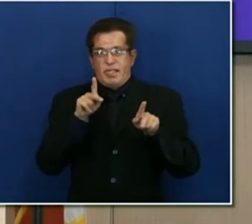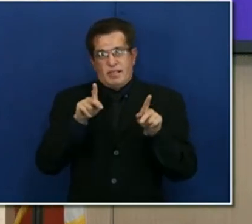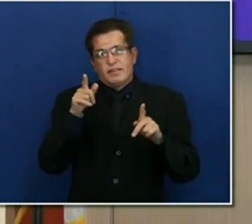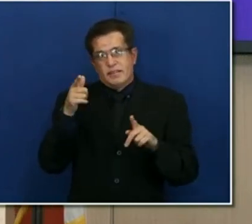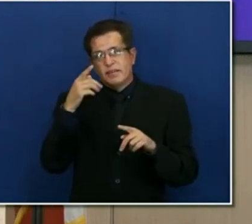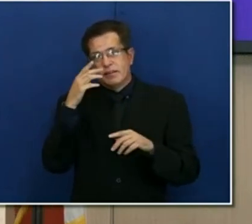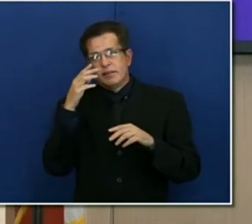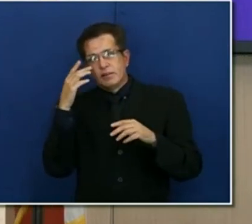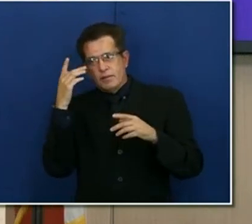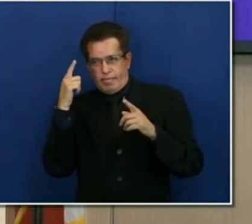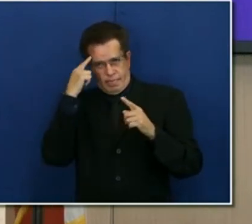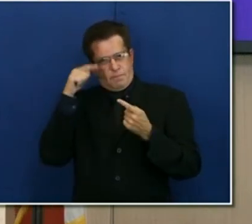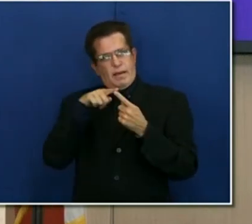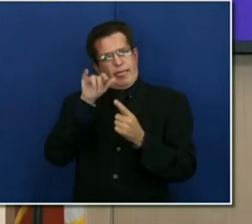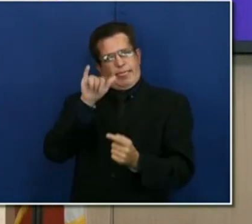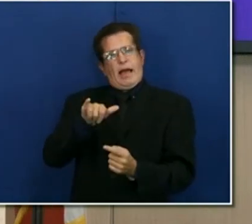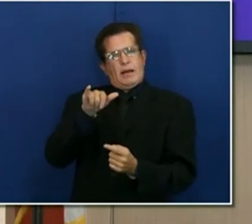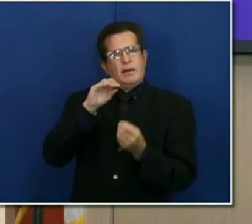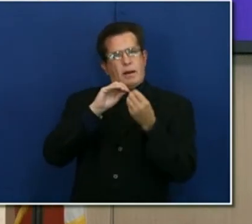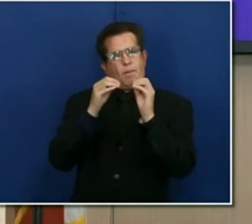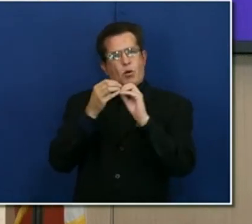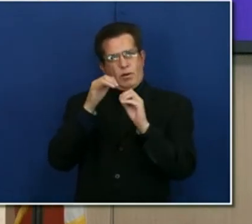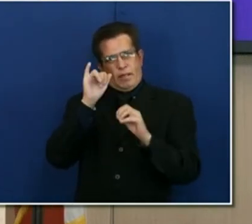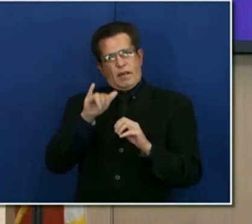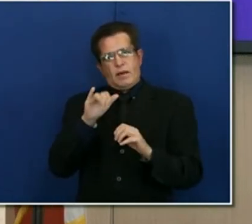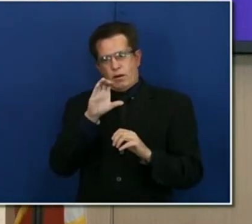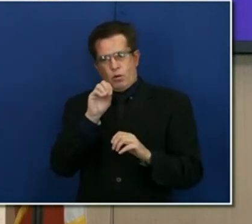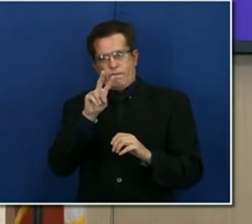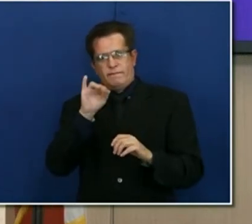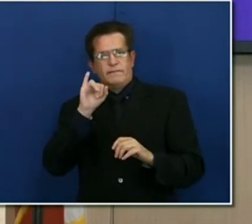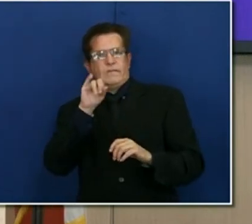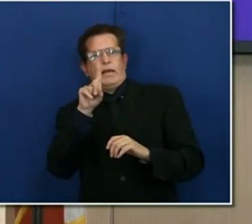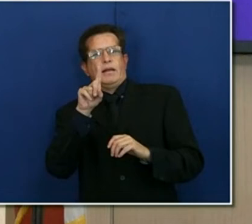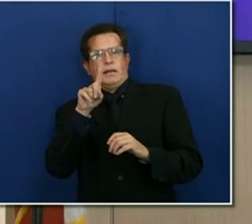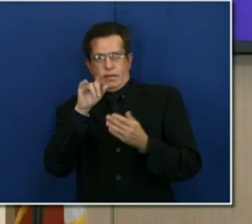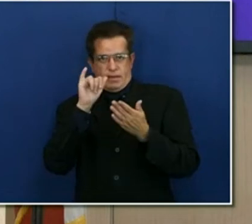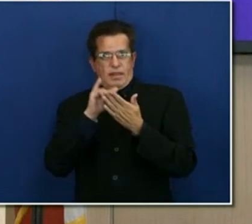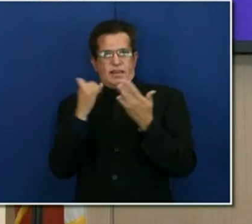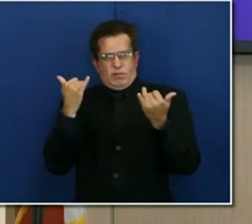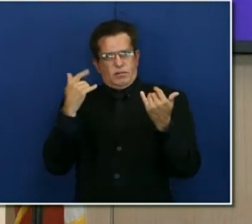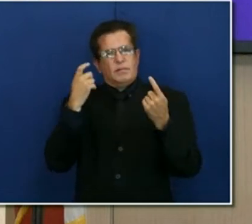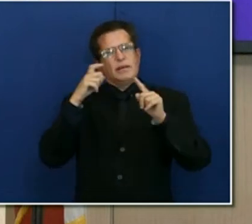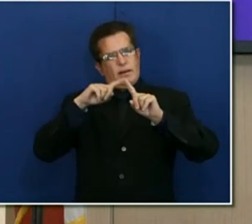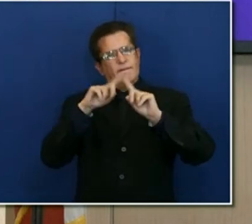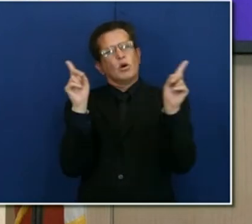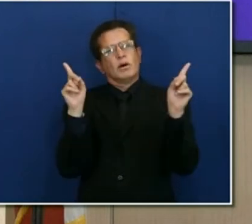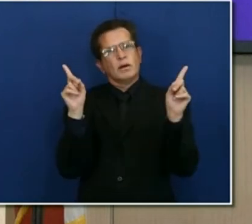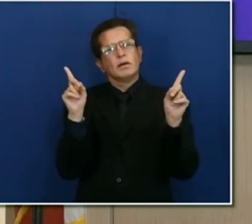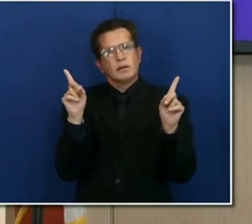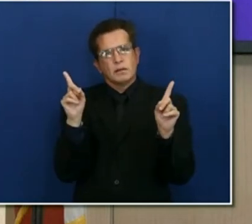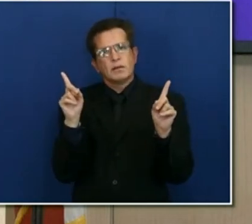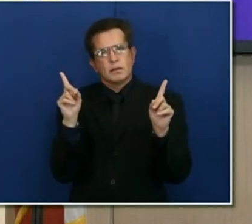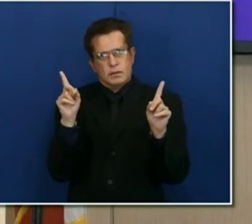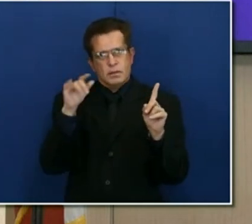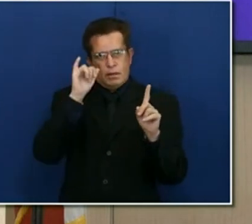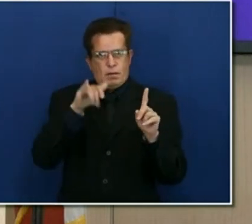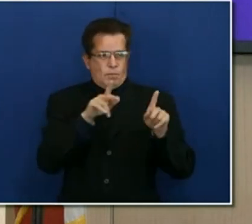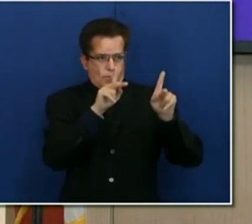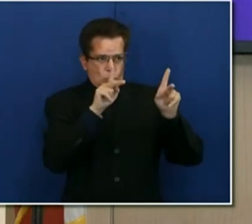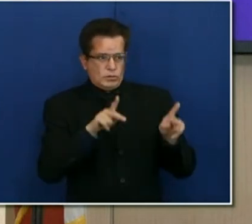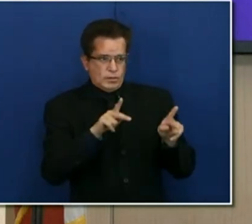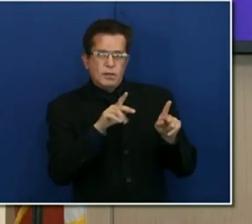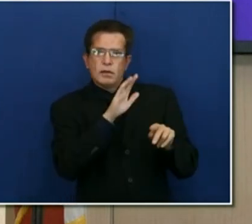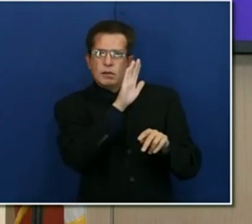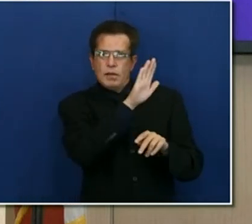providers. What COVID has done is it's changed the dynamics between individuals in the community and their